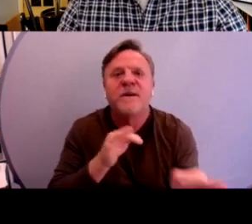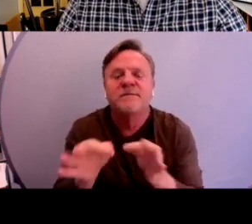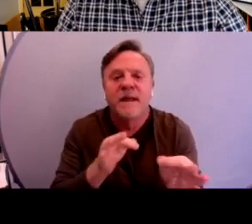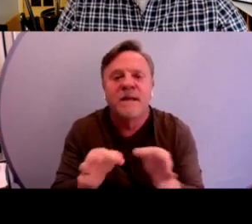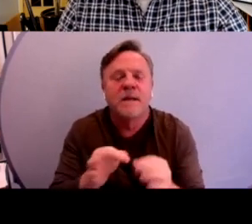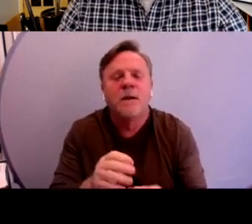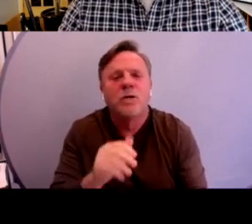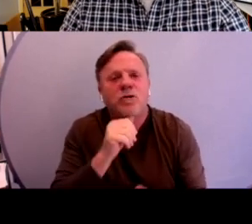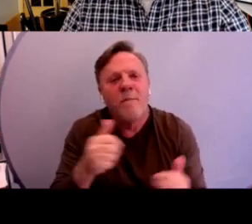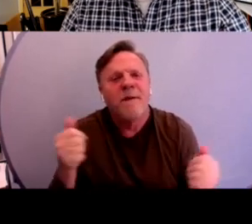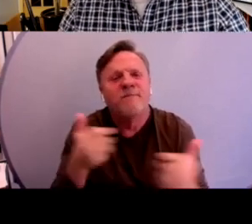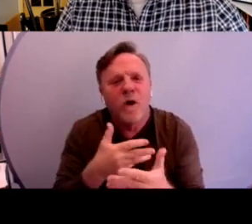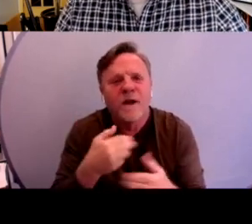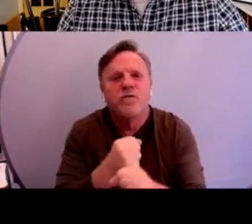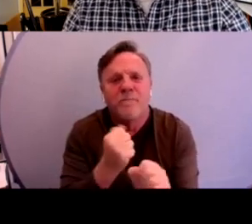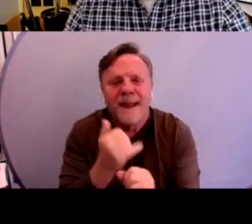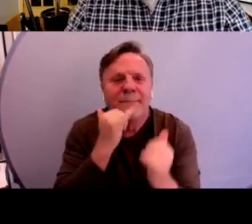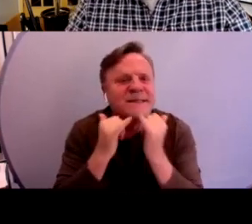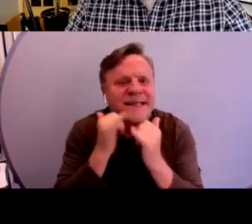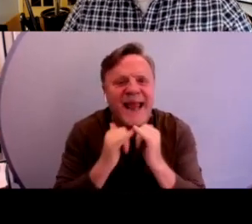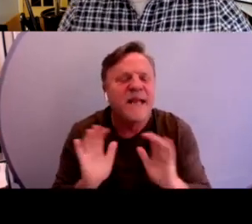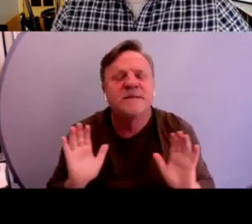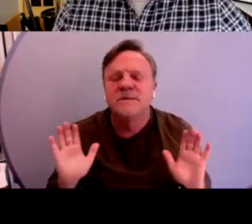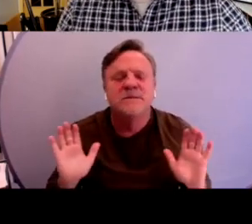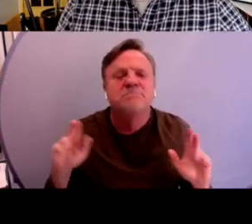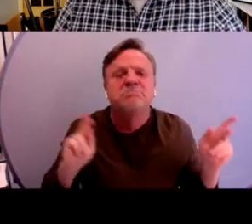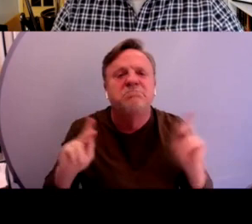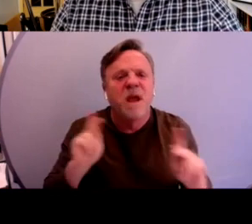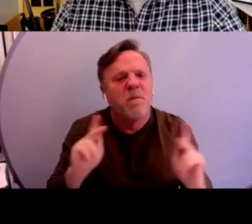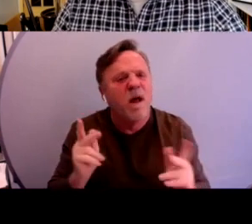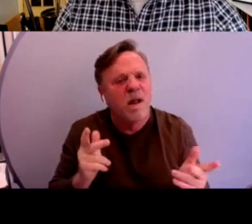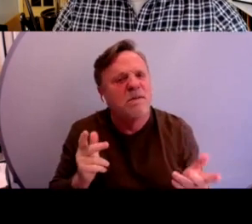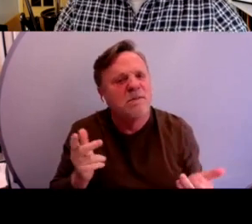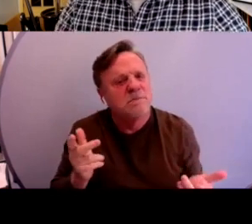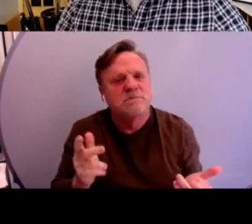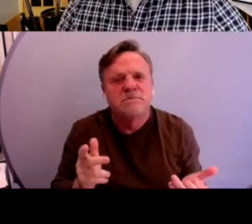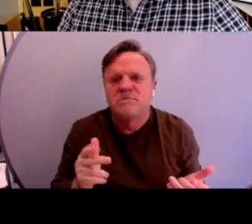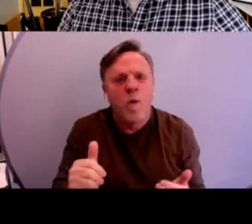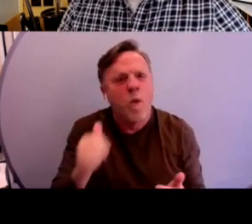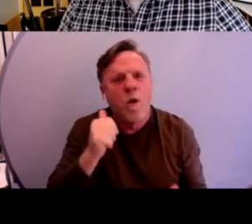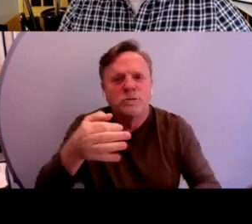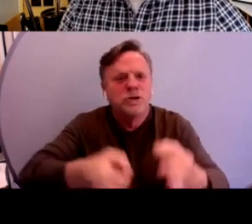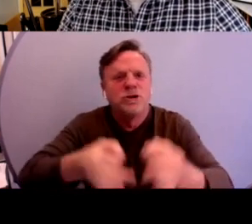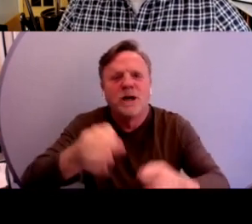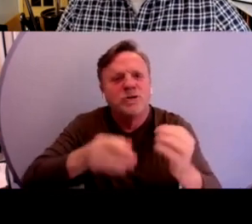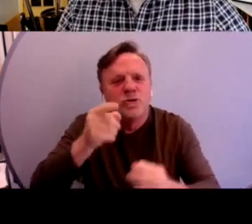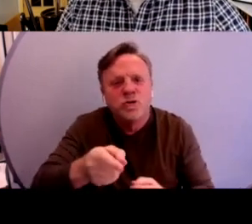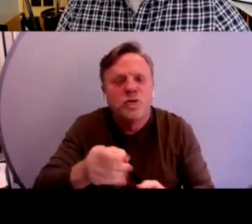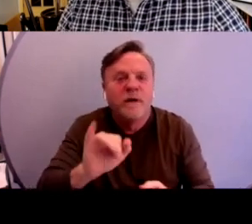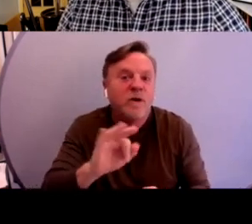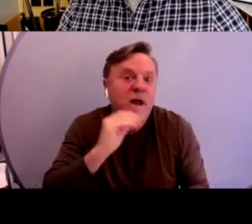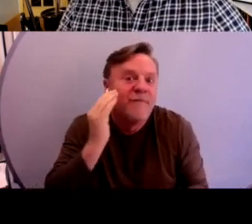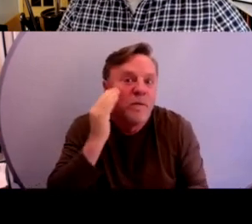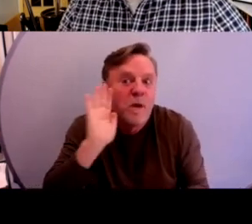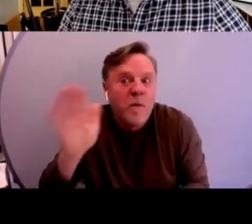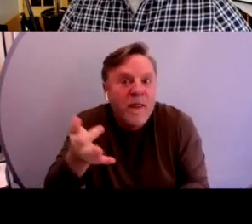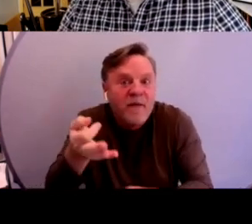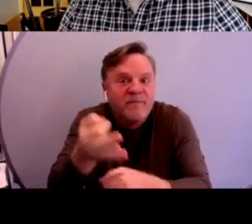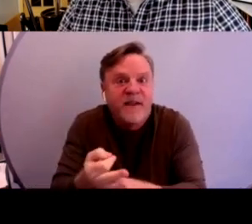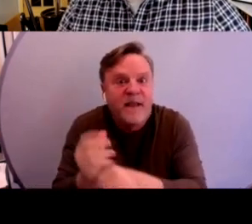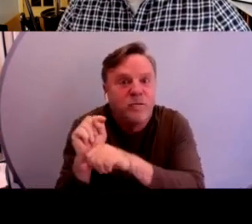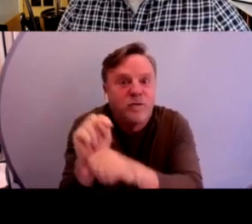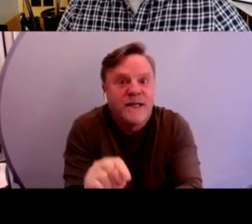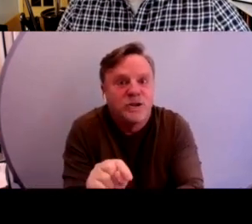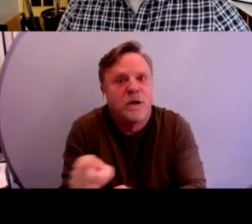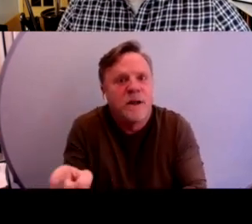afraid to make mistakes. People are generally not going to judge you for not being familiar with their faith tradition. They're going to